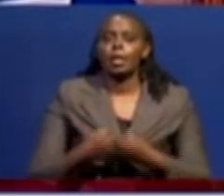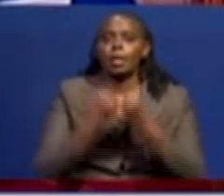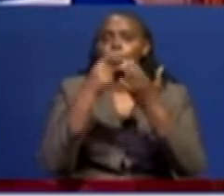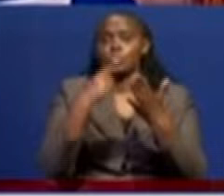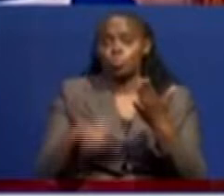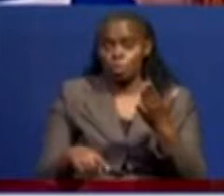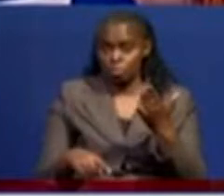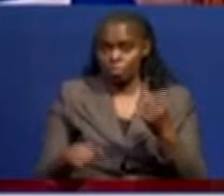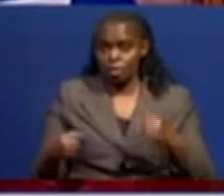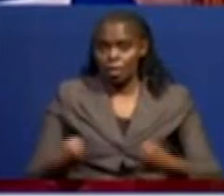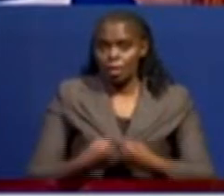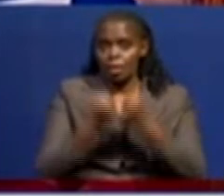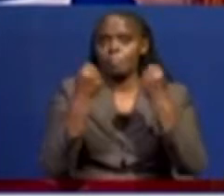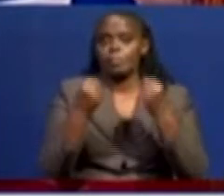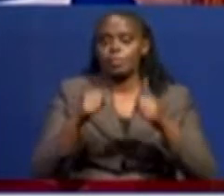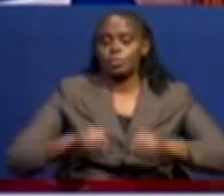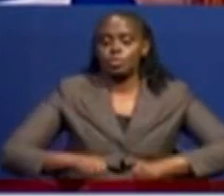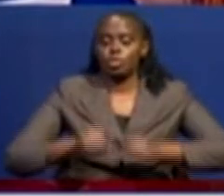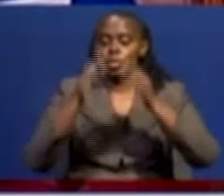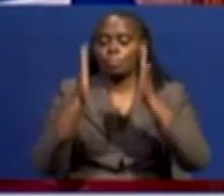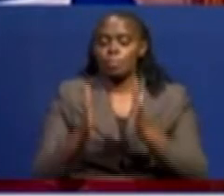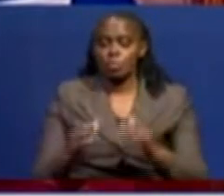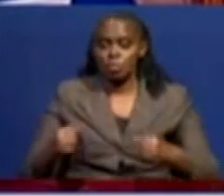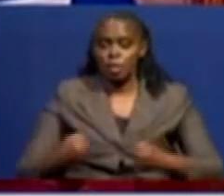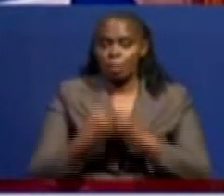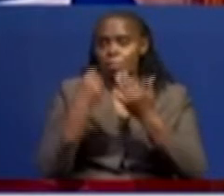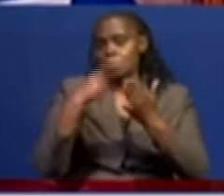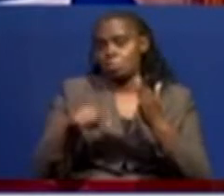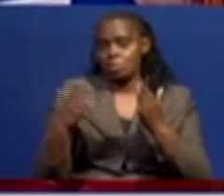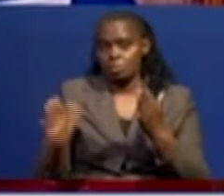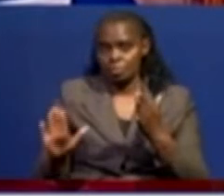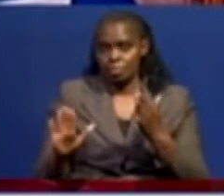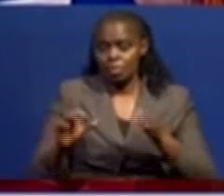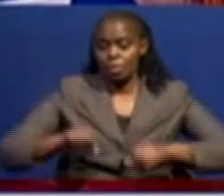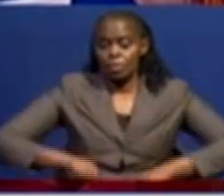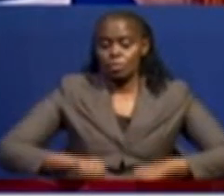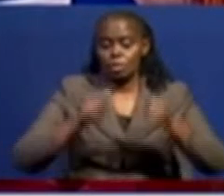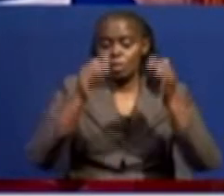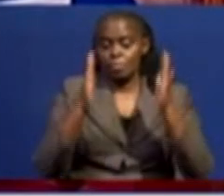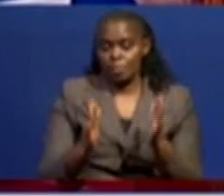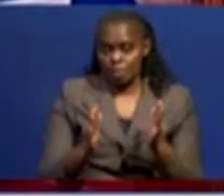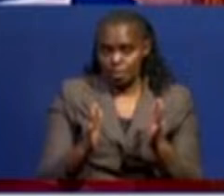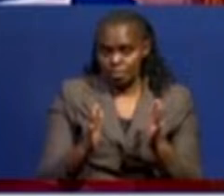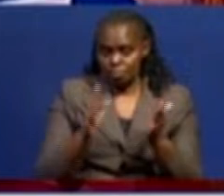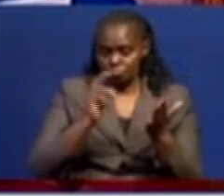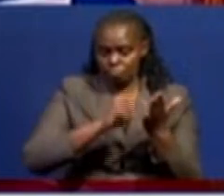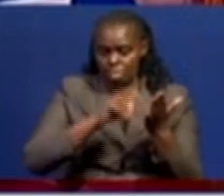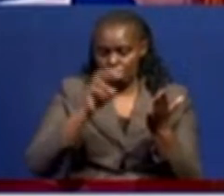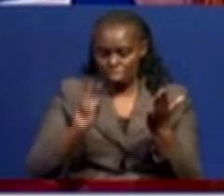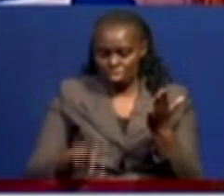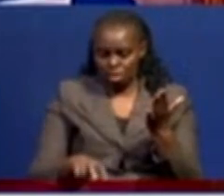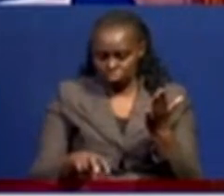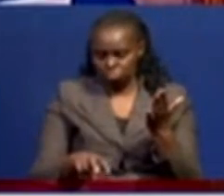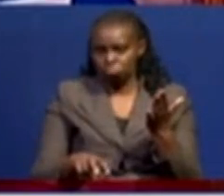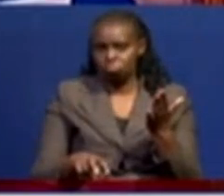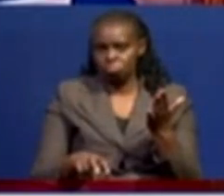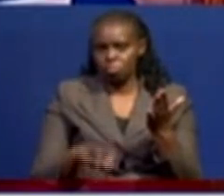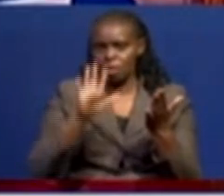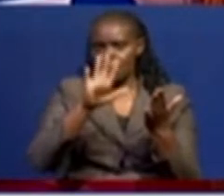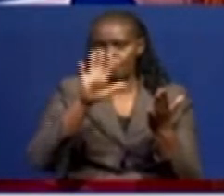Or what happened to that chairperson? This chairperson